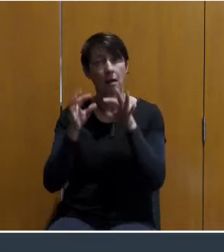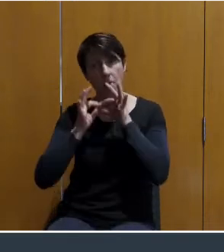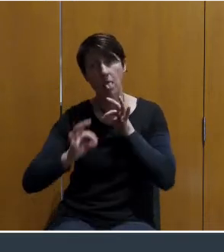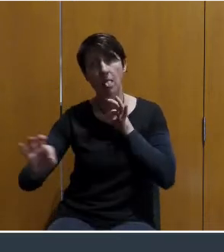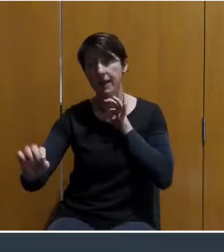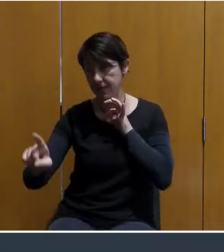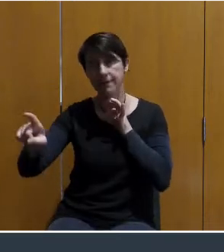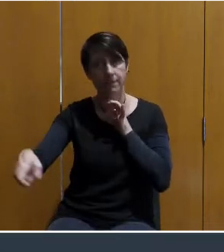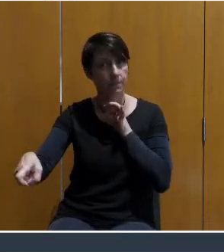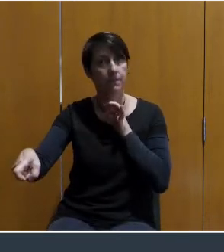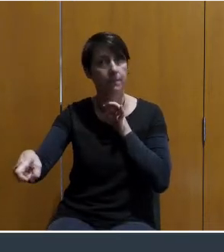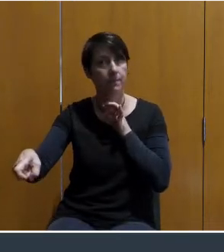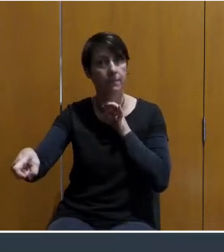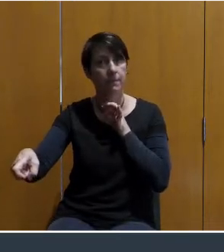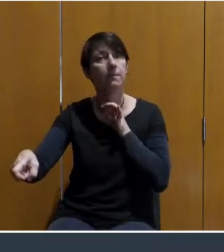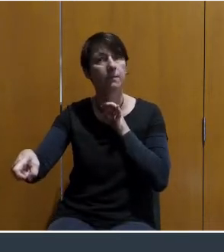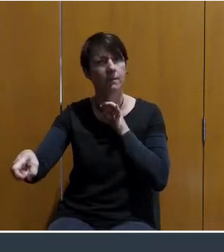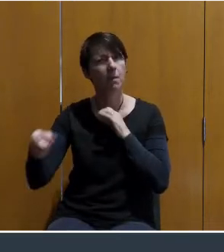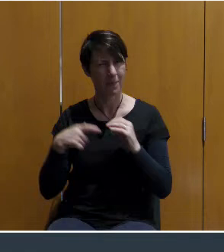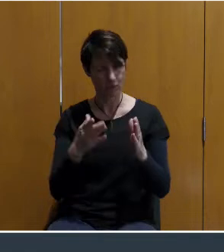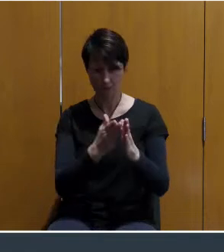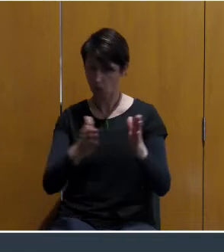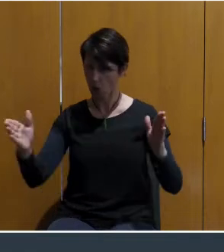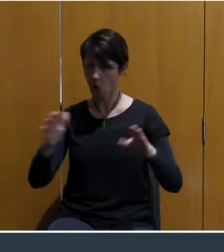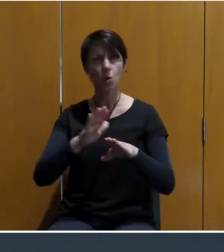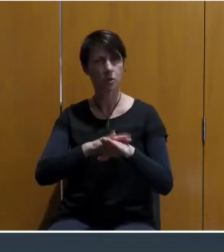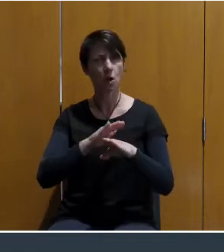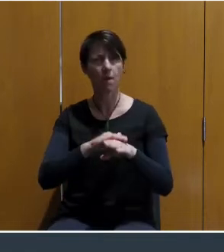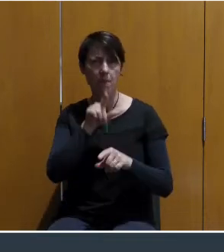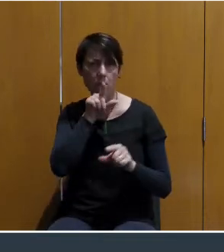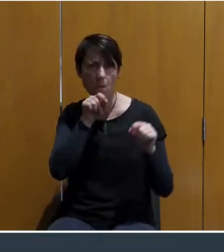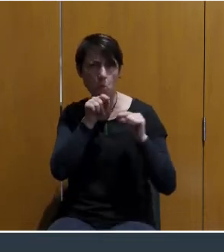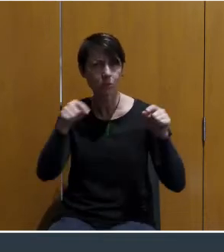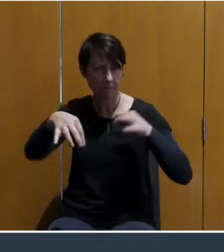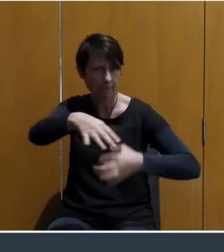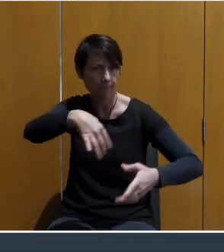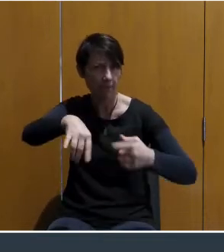extensive time period. Thank you. Yeah.